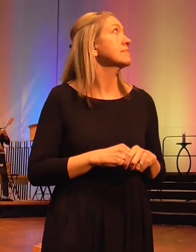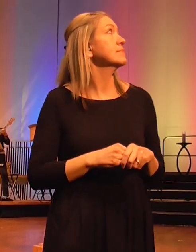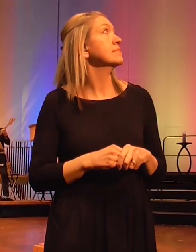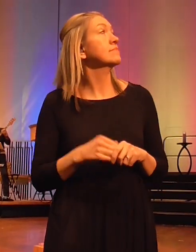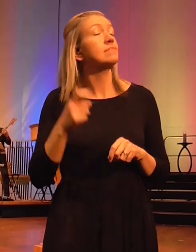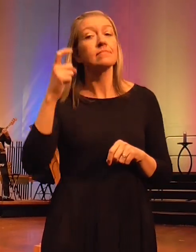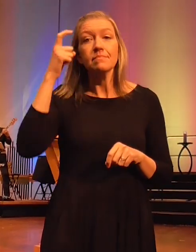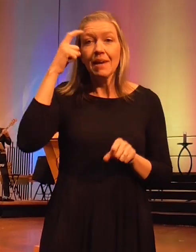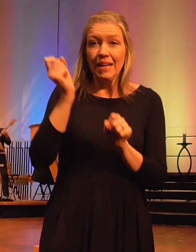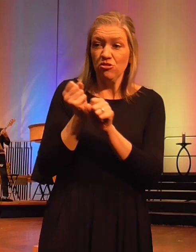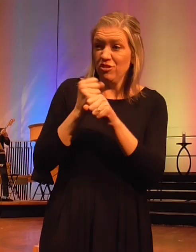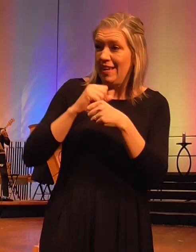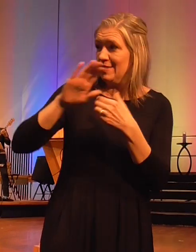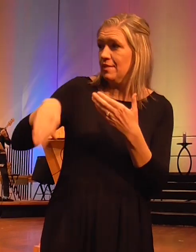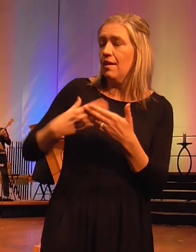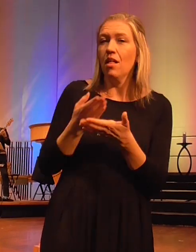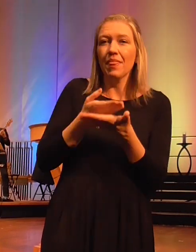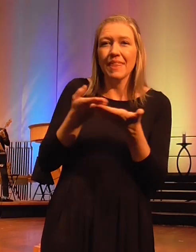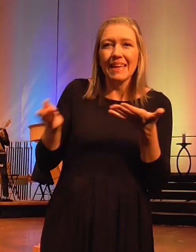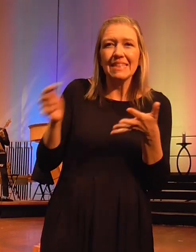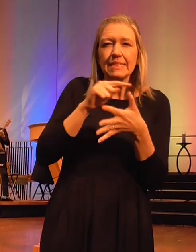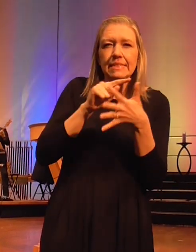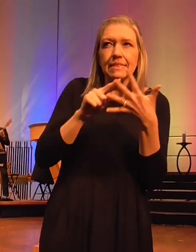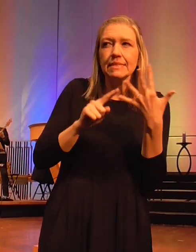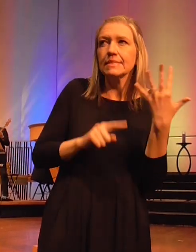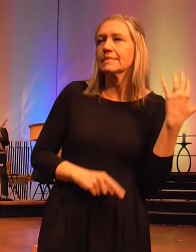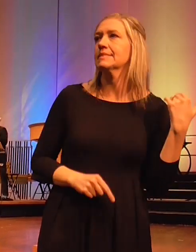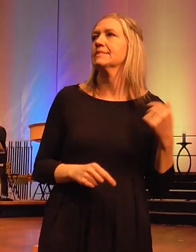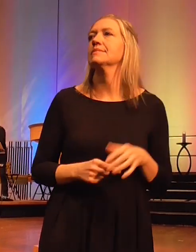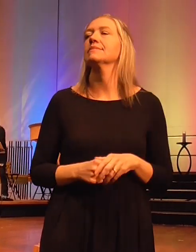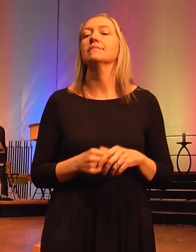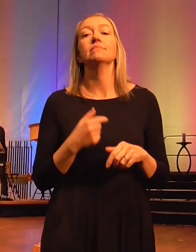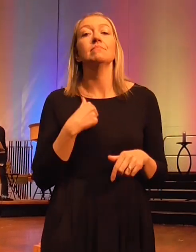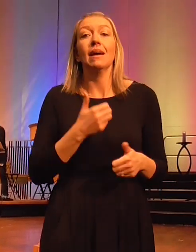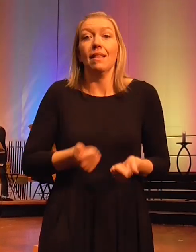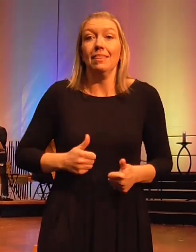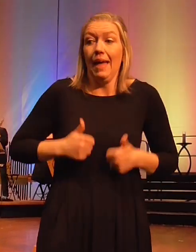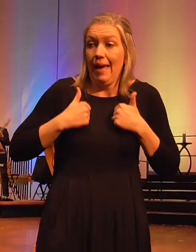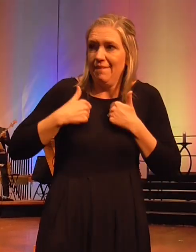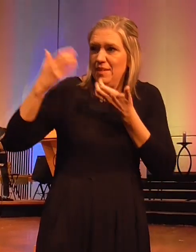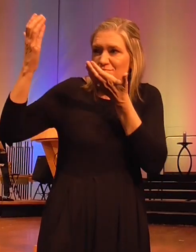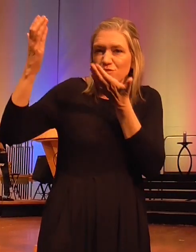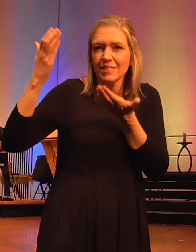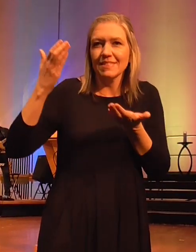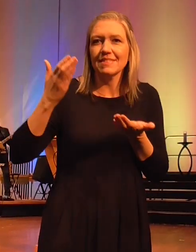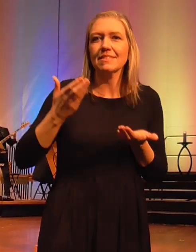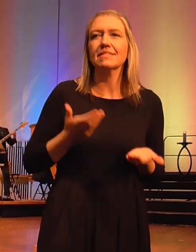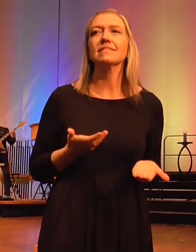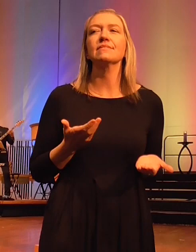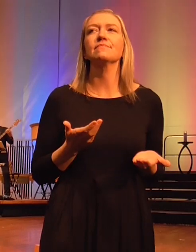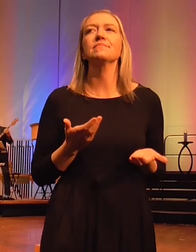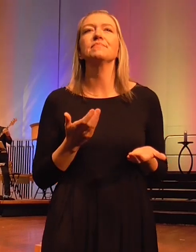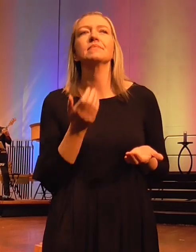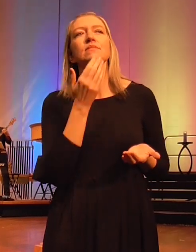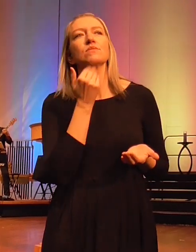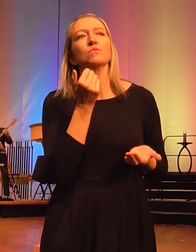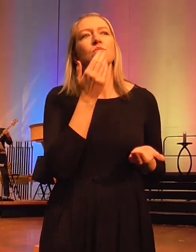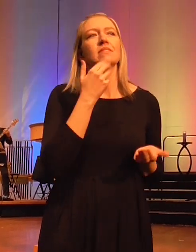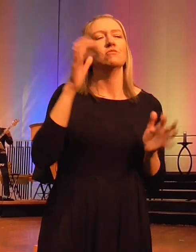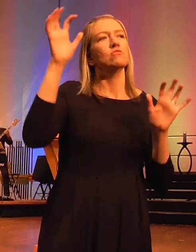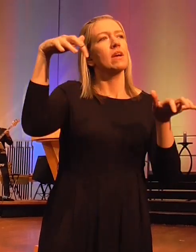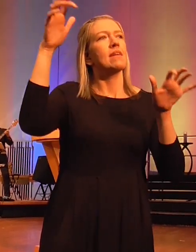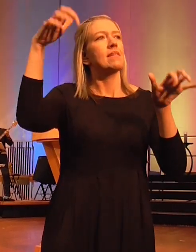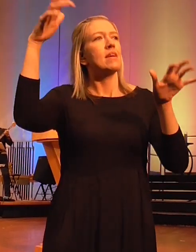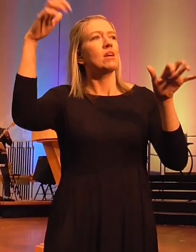The mind creates all things, into my life it brings. Sweet rain